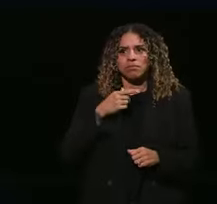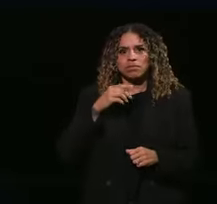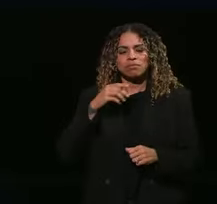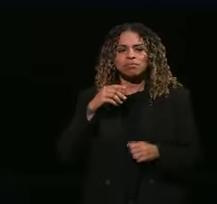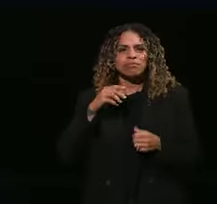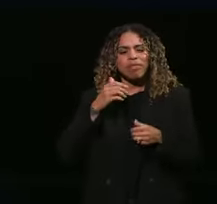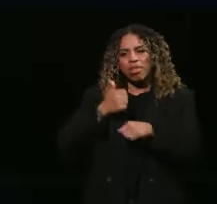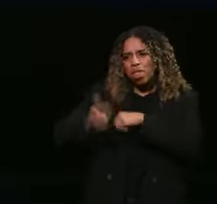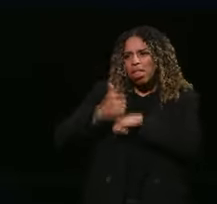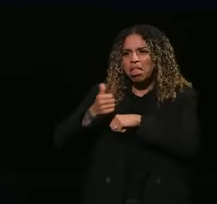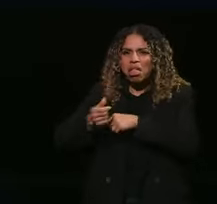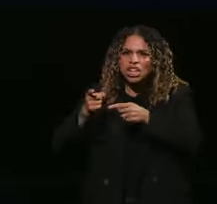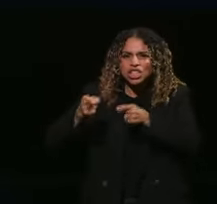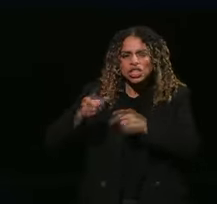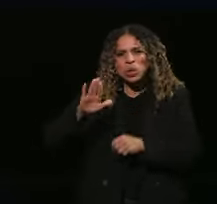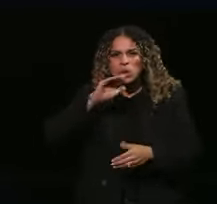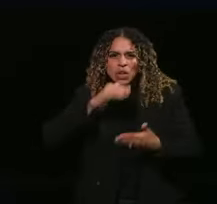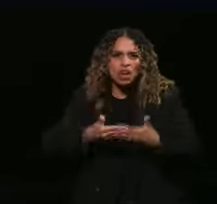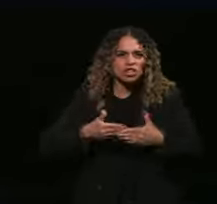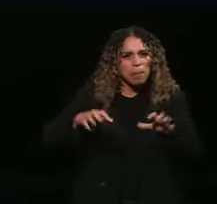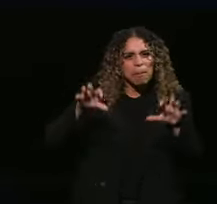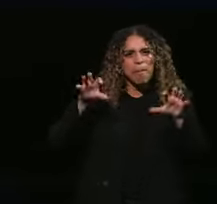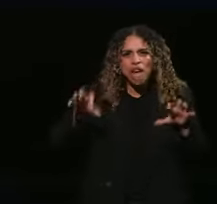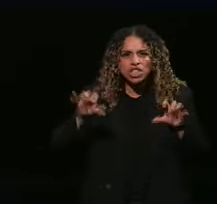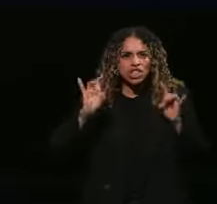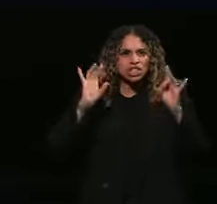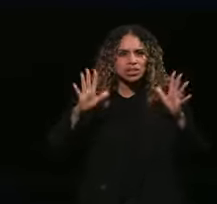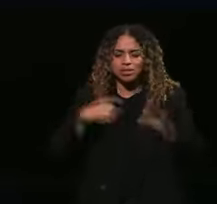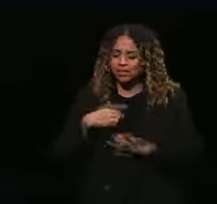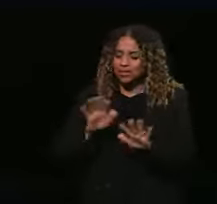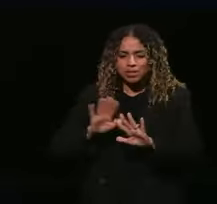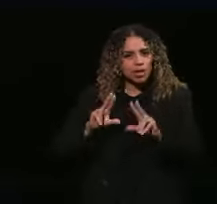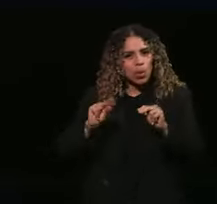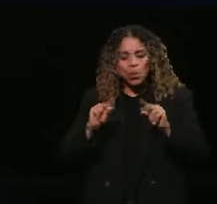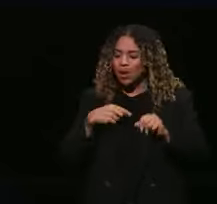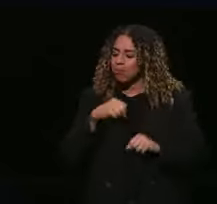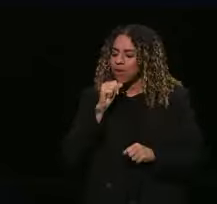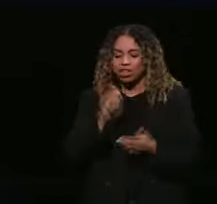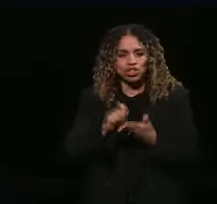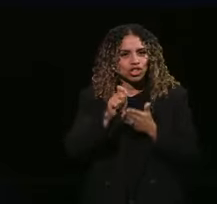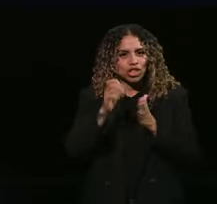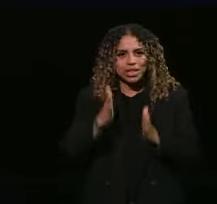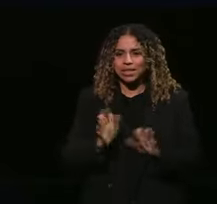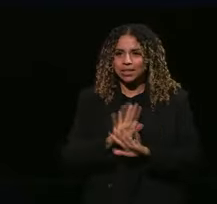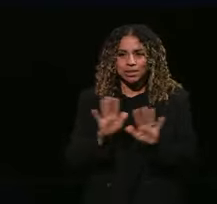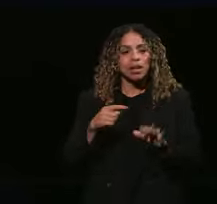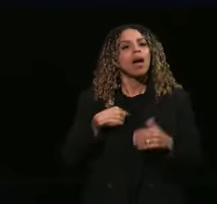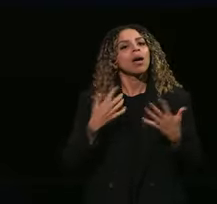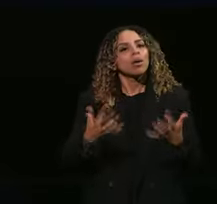monsters. So I told her, no, I'm not a journalist. I want to do a movie.